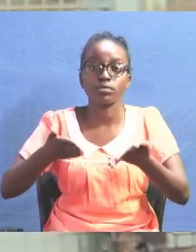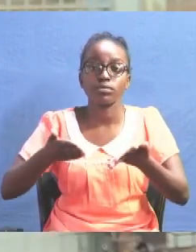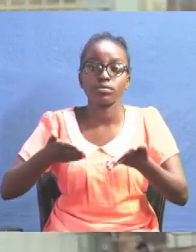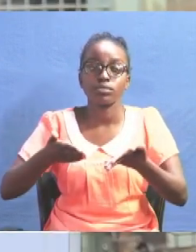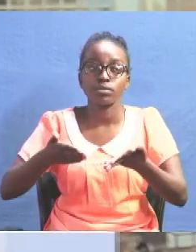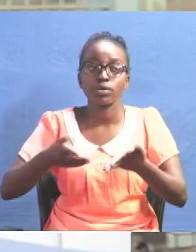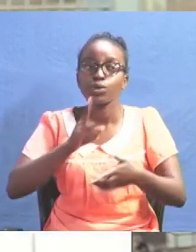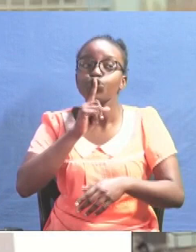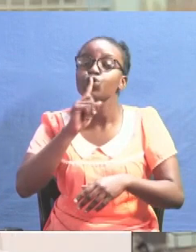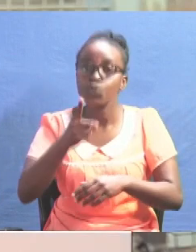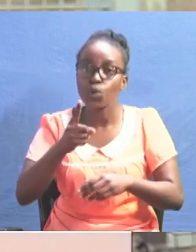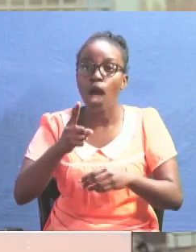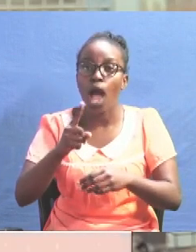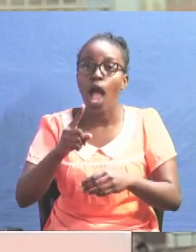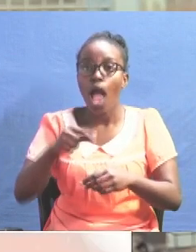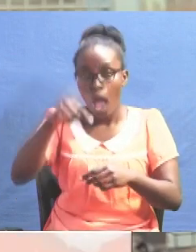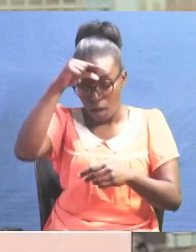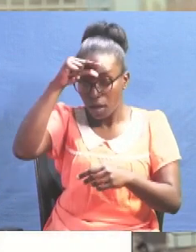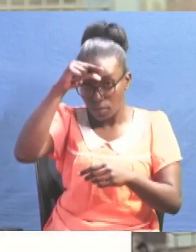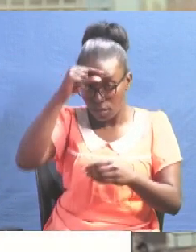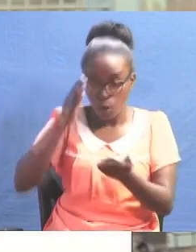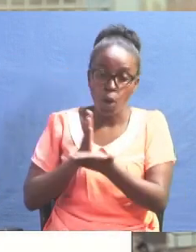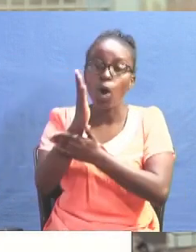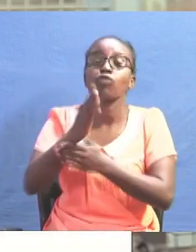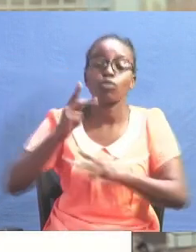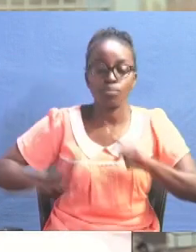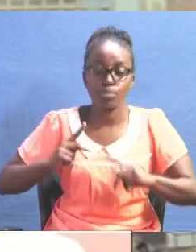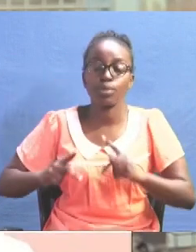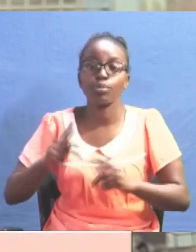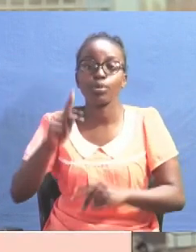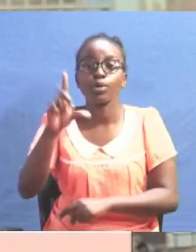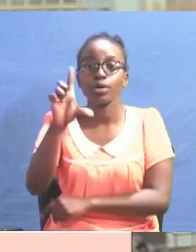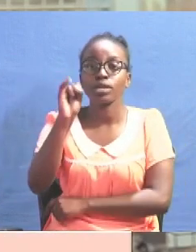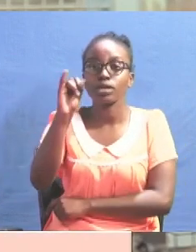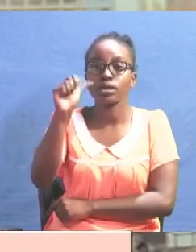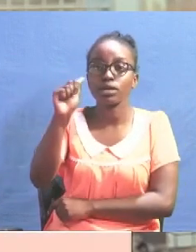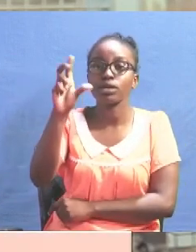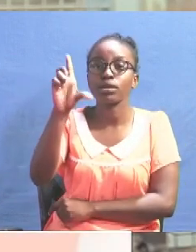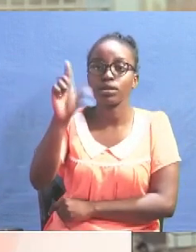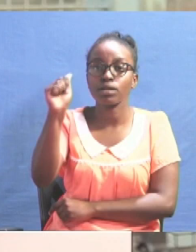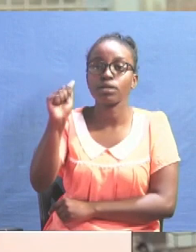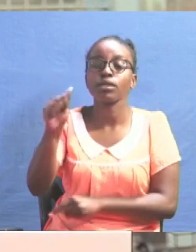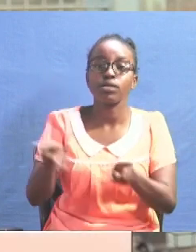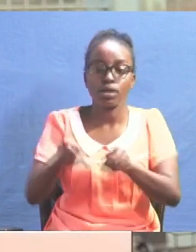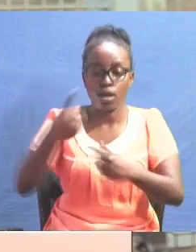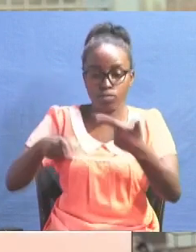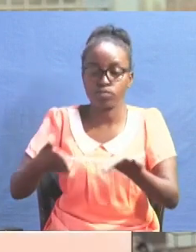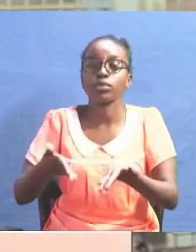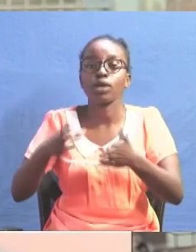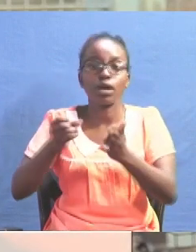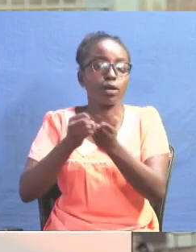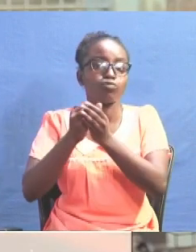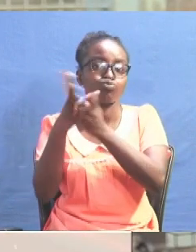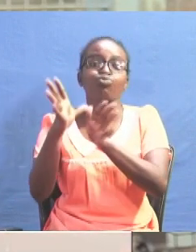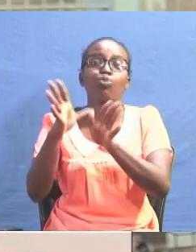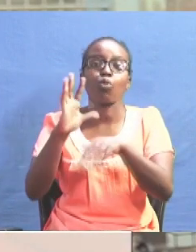that the security of the people around Riala and more so to come out very clearly to tell us